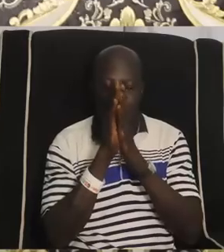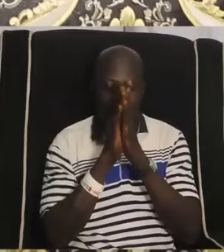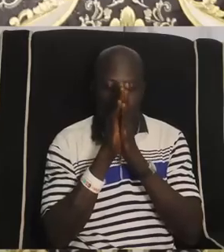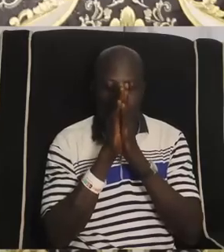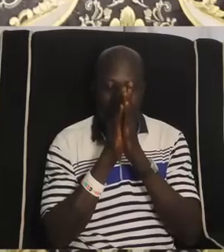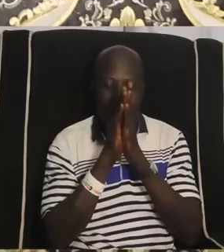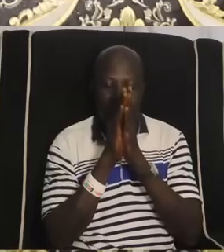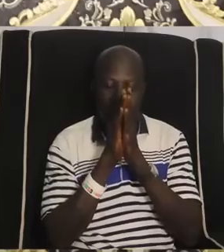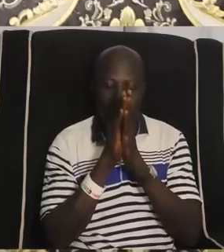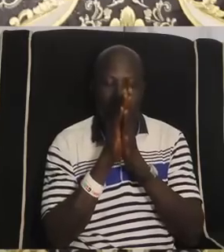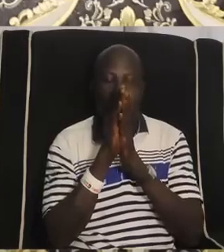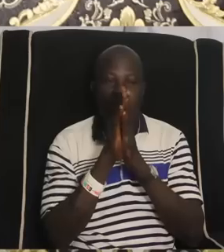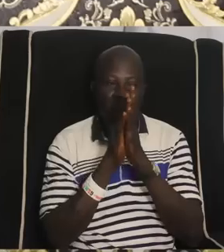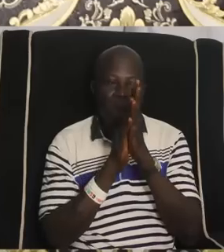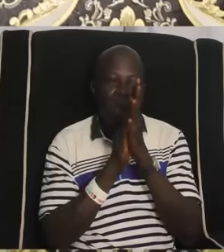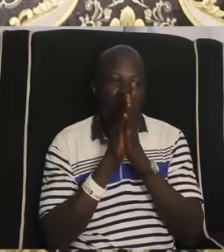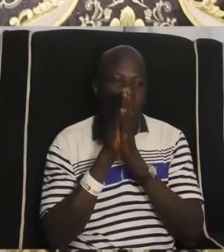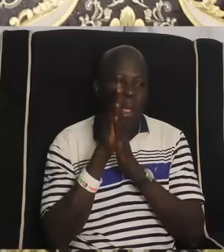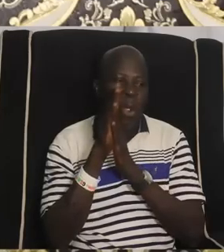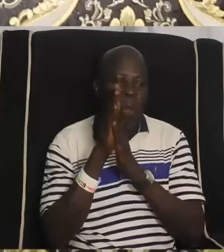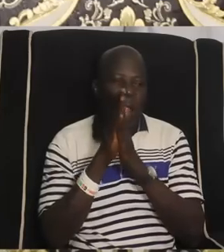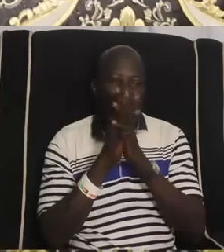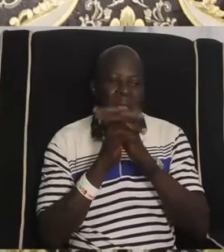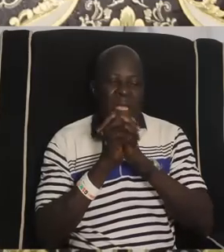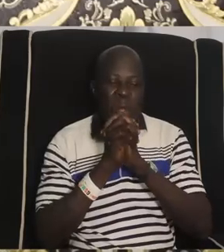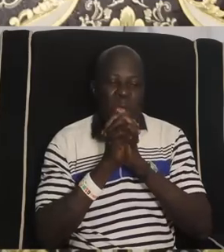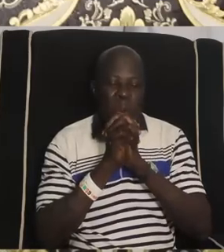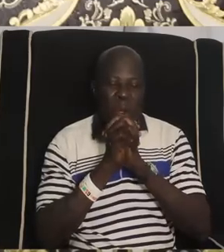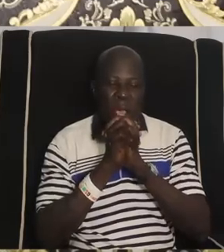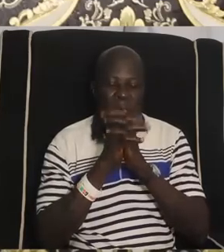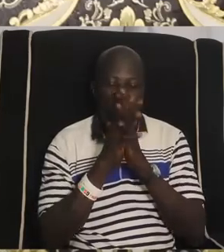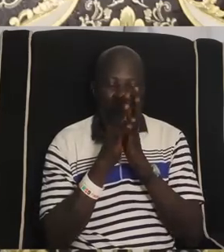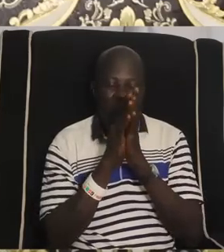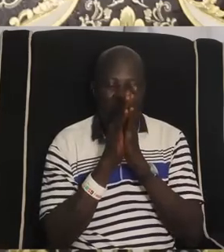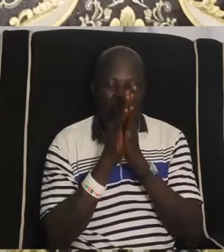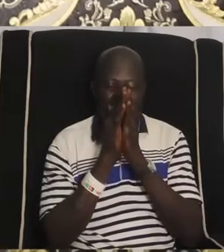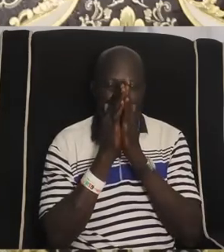Ẹni náà. Báwo ni ẹ ṣe ṣe gbé?